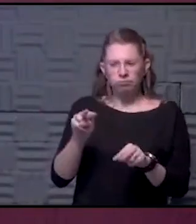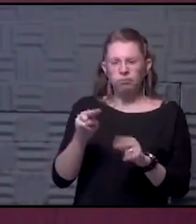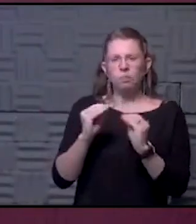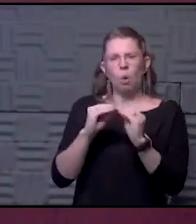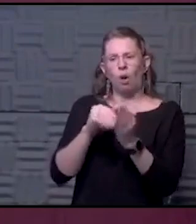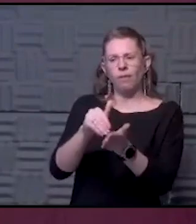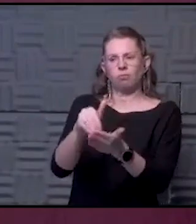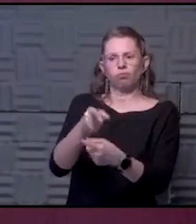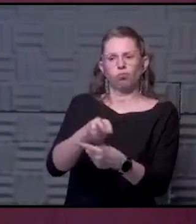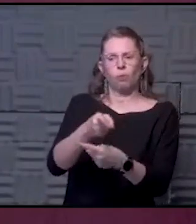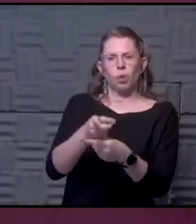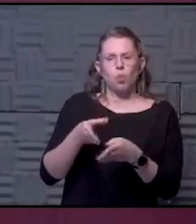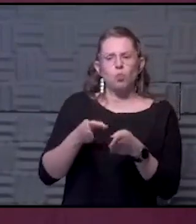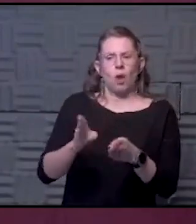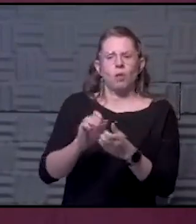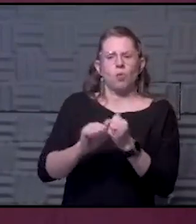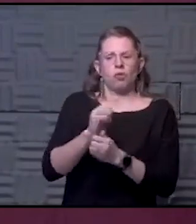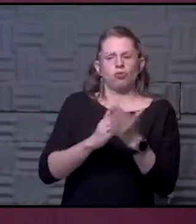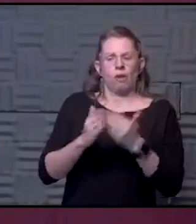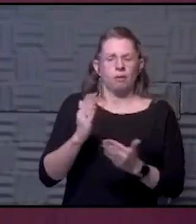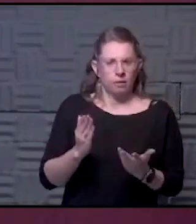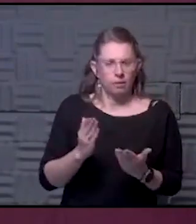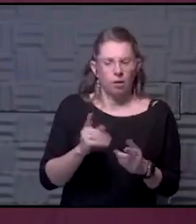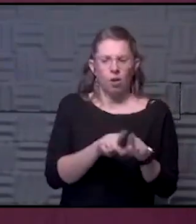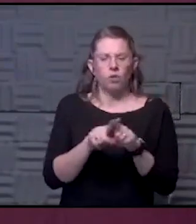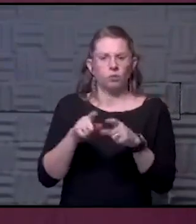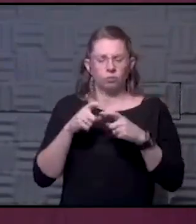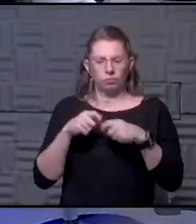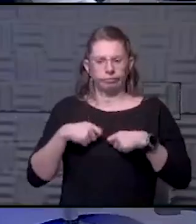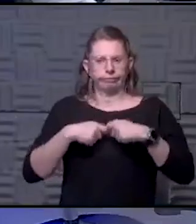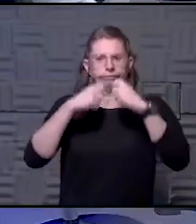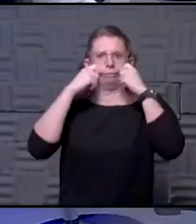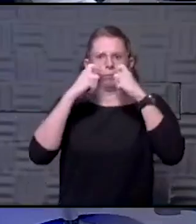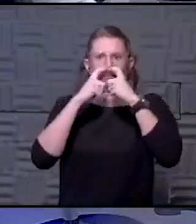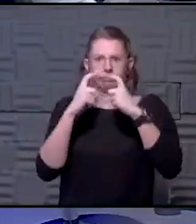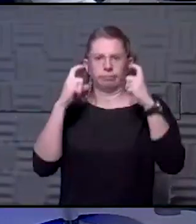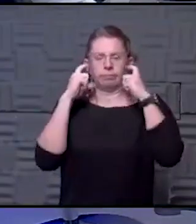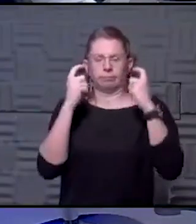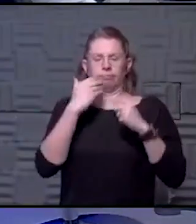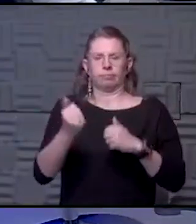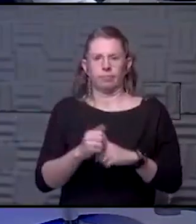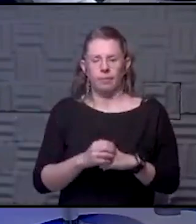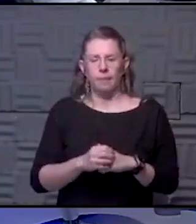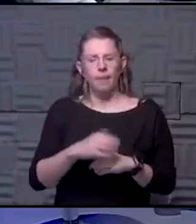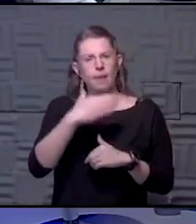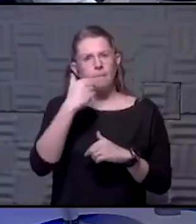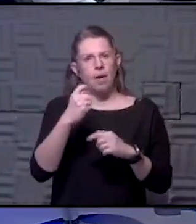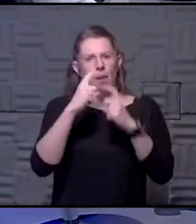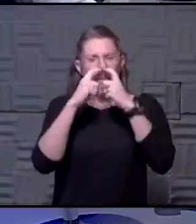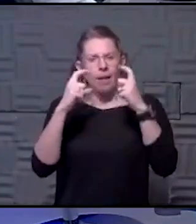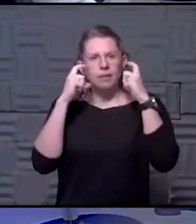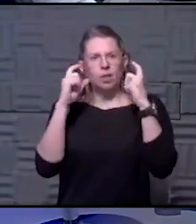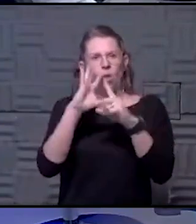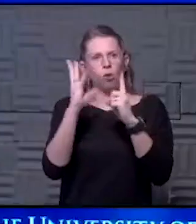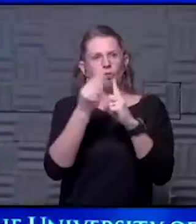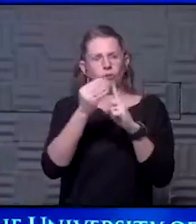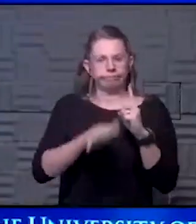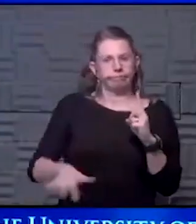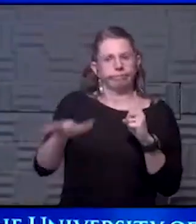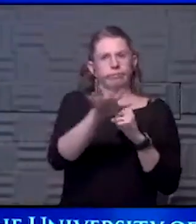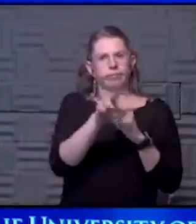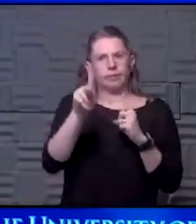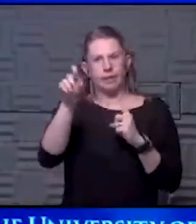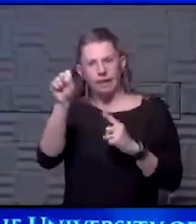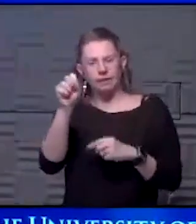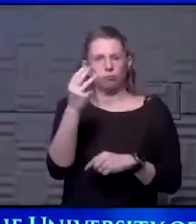the appropriate way to wash hands and mask and so forth. It does look like there's a better masking culture across the country, across our area, Kansas,